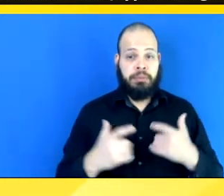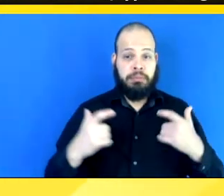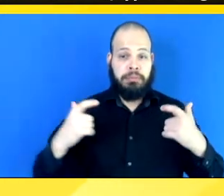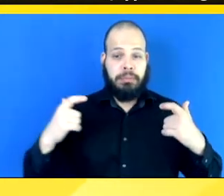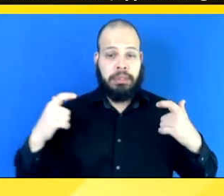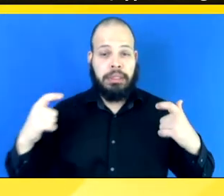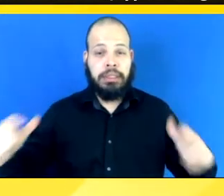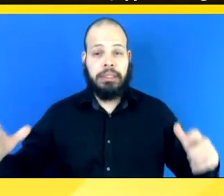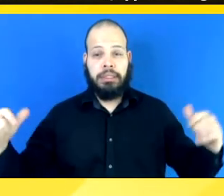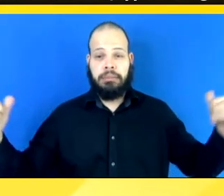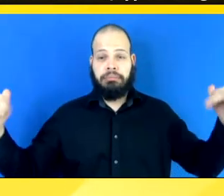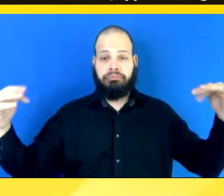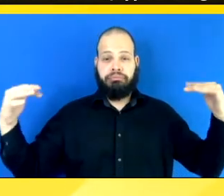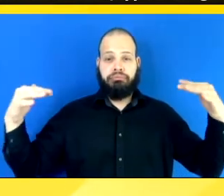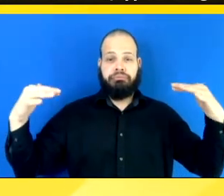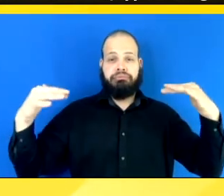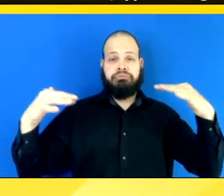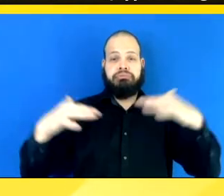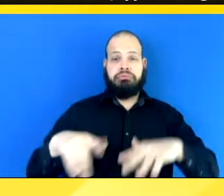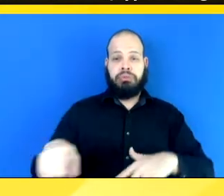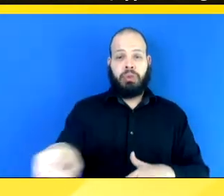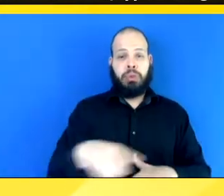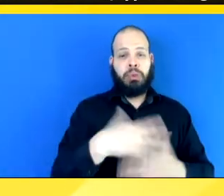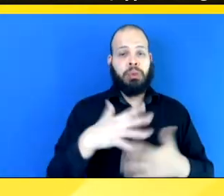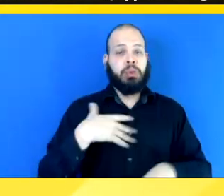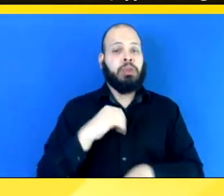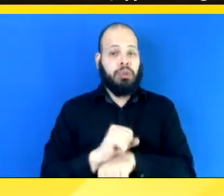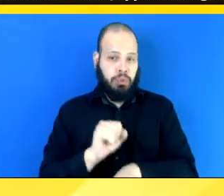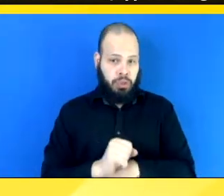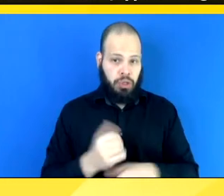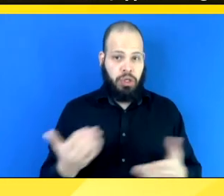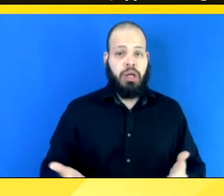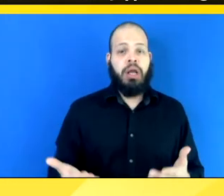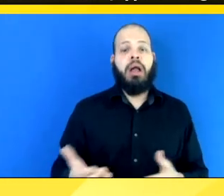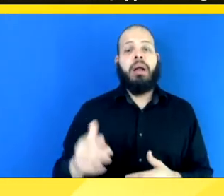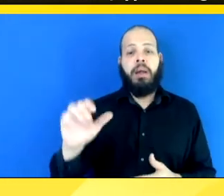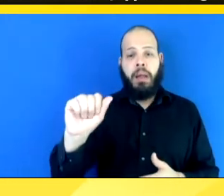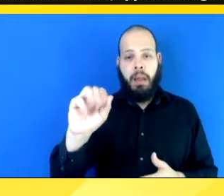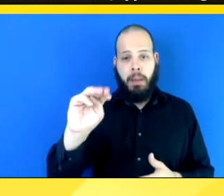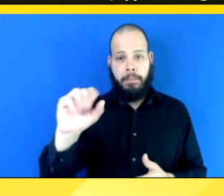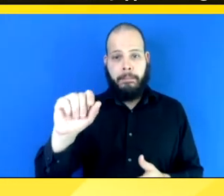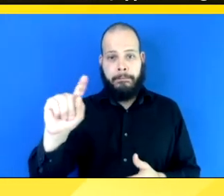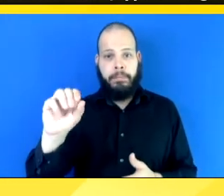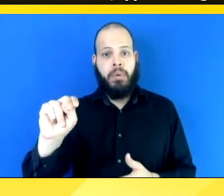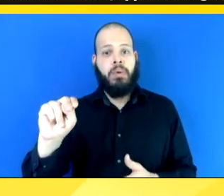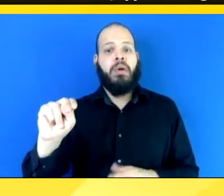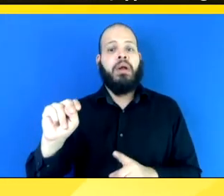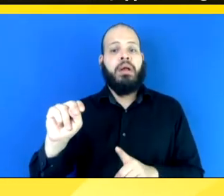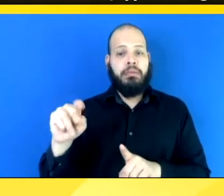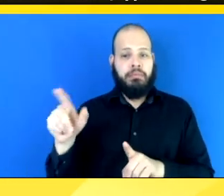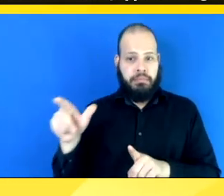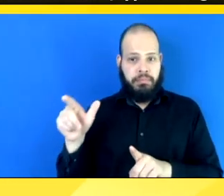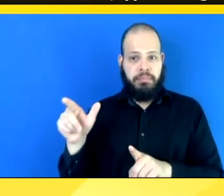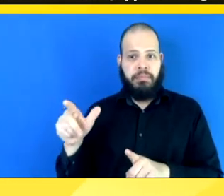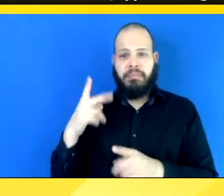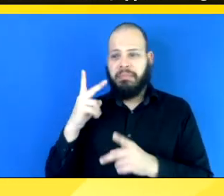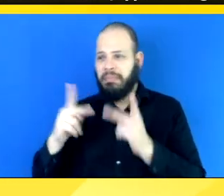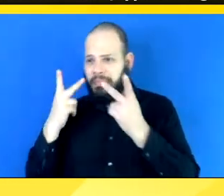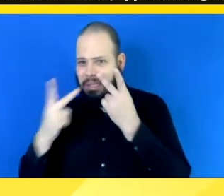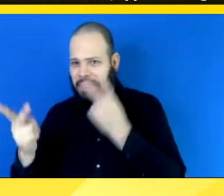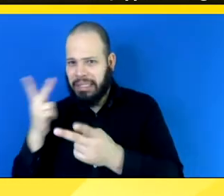I work for Amazon, and I see a lot of people there. A lot of people who are